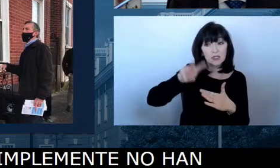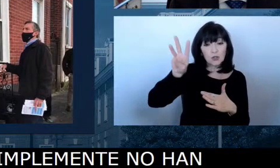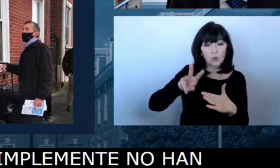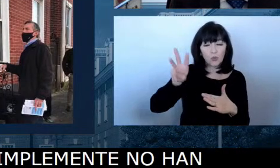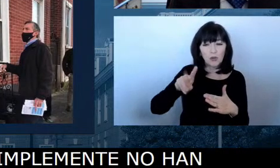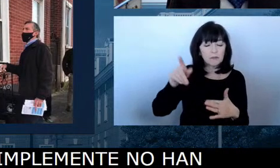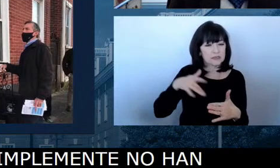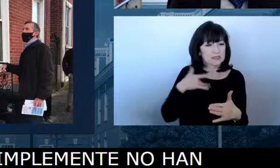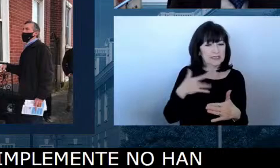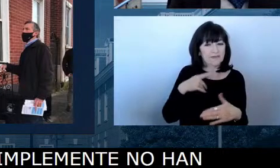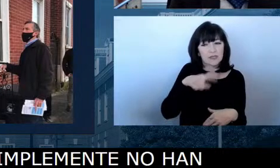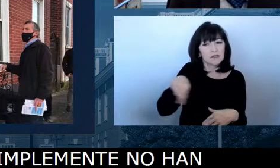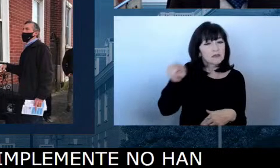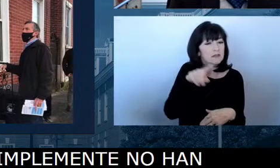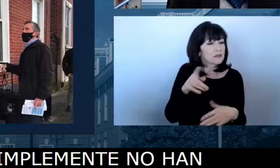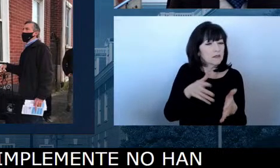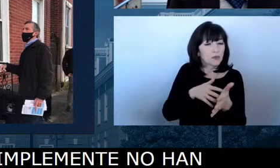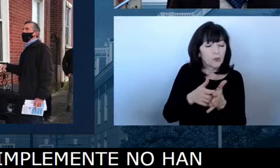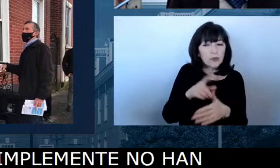behind.